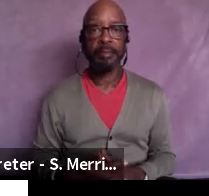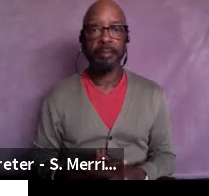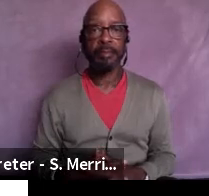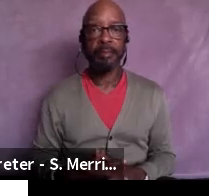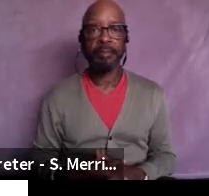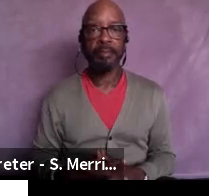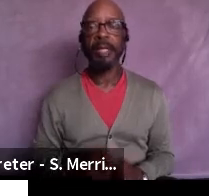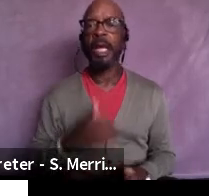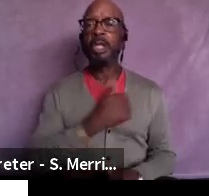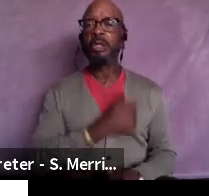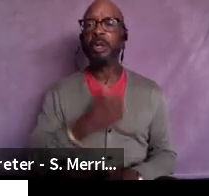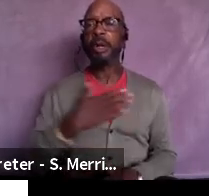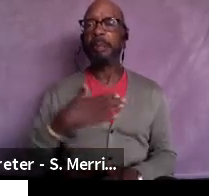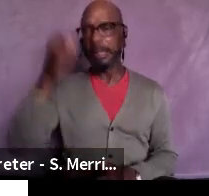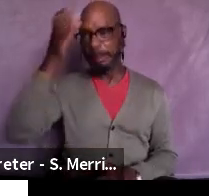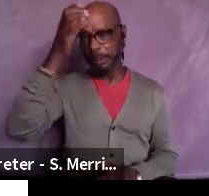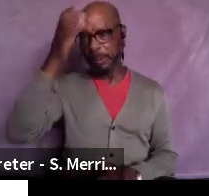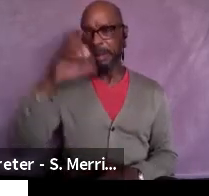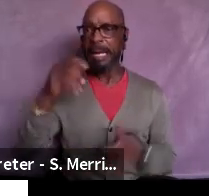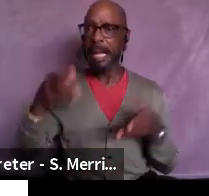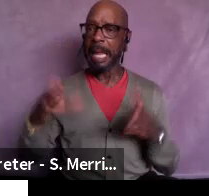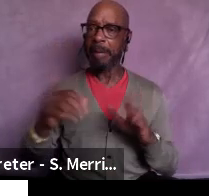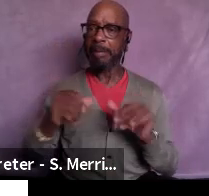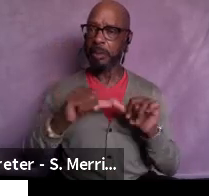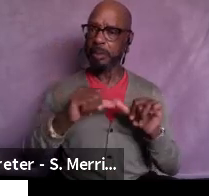Sorry, my computer will not let me proceed.